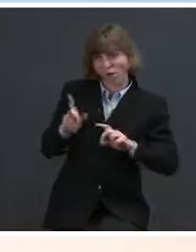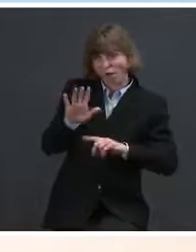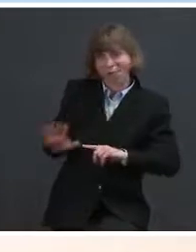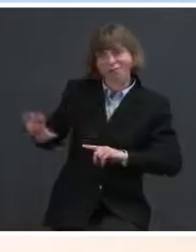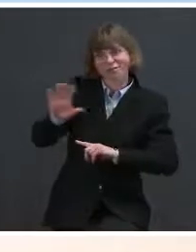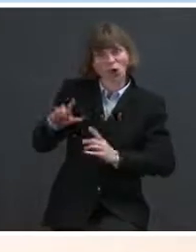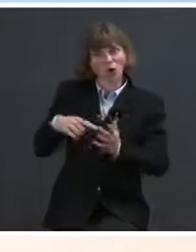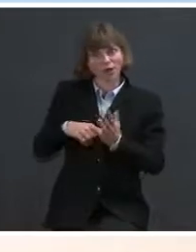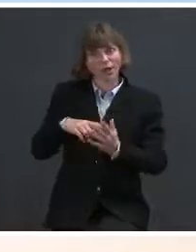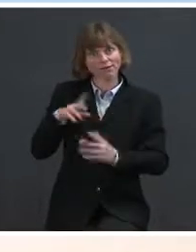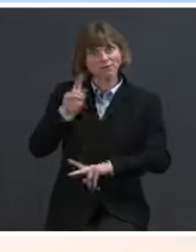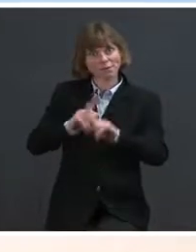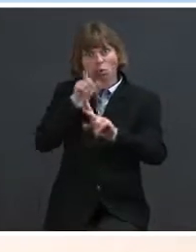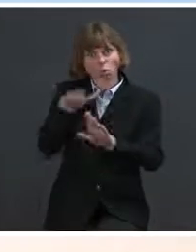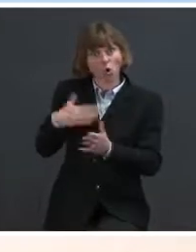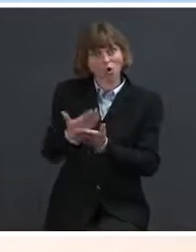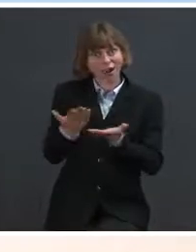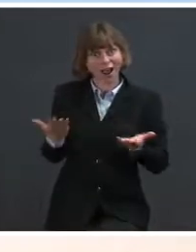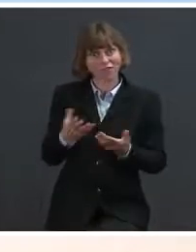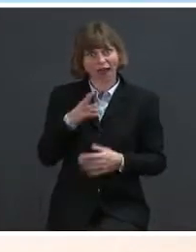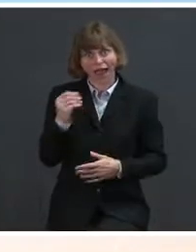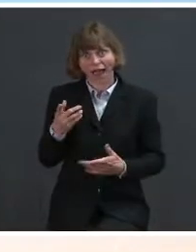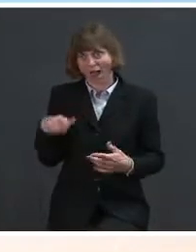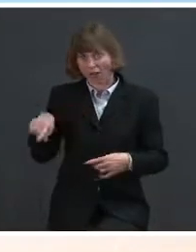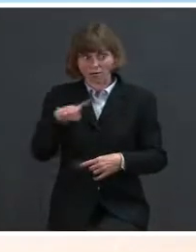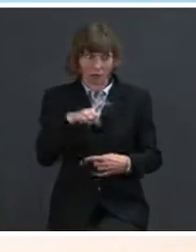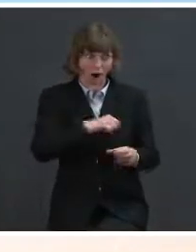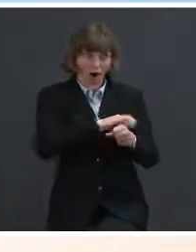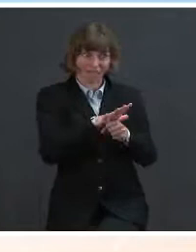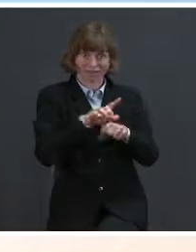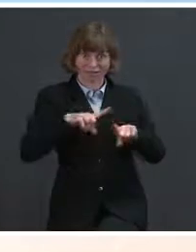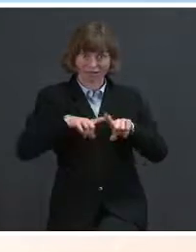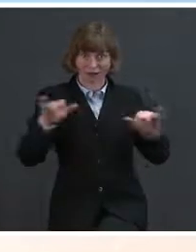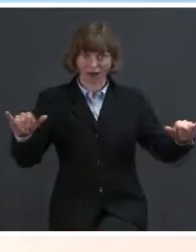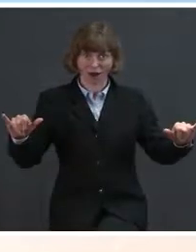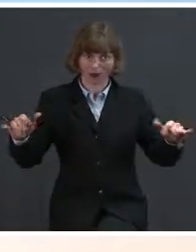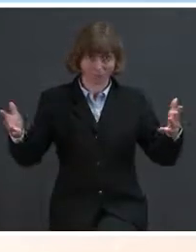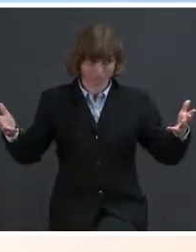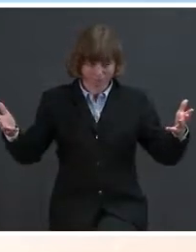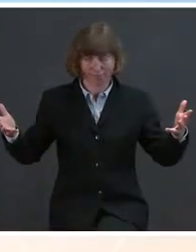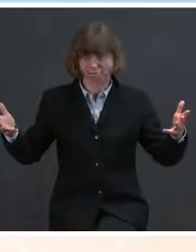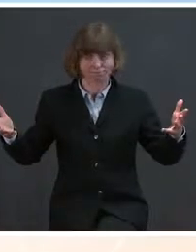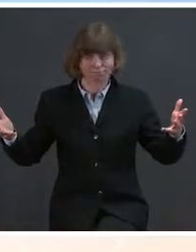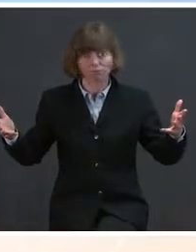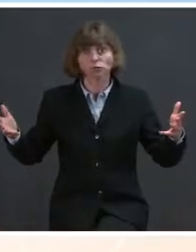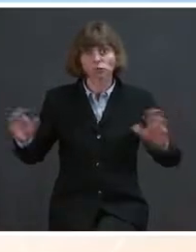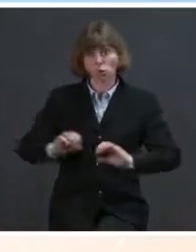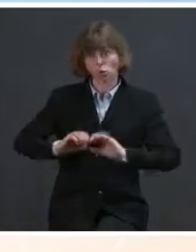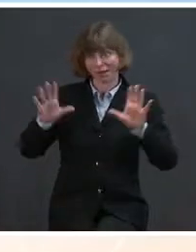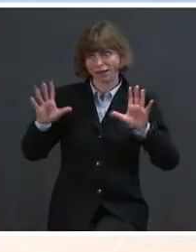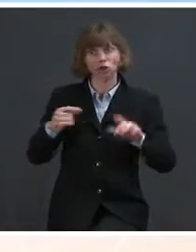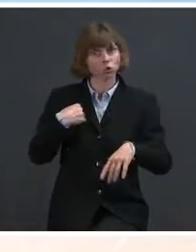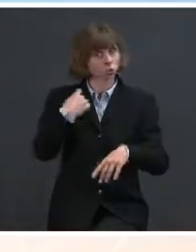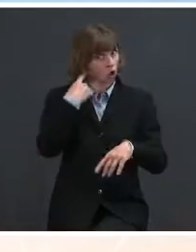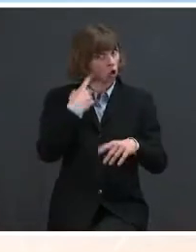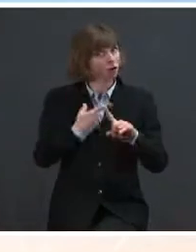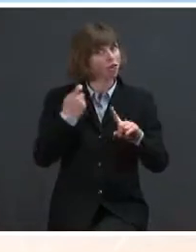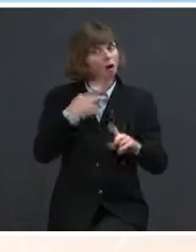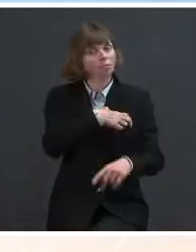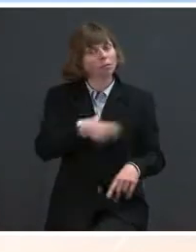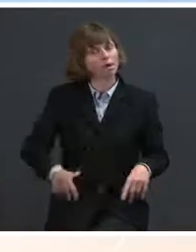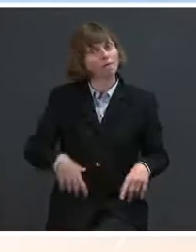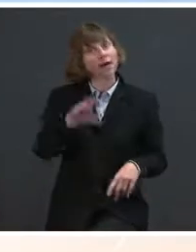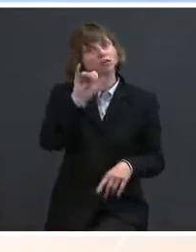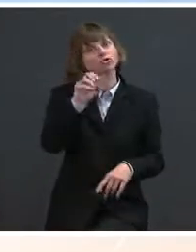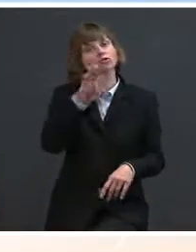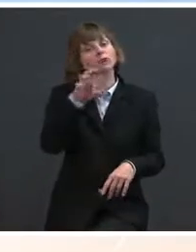and we have to deal with the obvious public health effects of a pandemic. So we are sending the message clearly, and you heard it from Roberta Jacobson from this podium earlier this week.